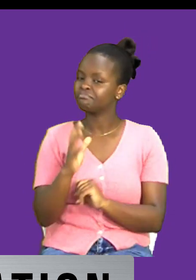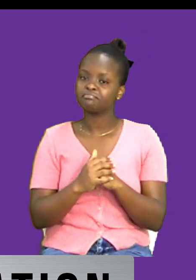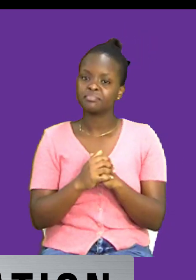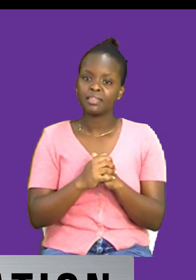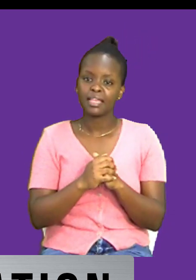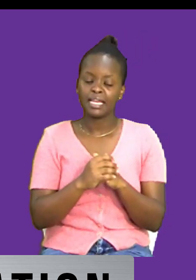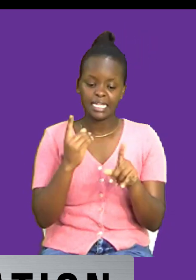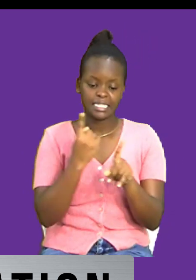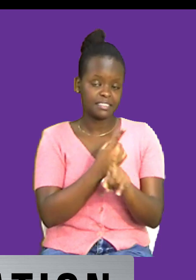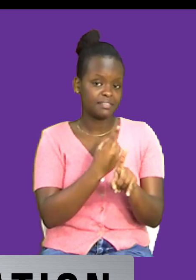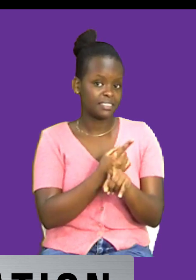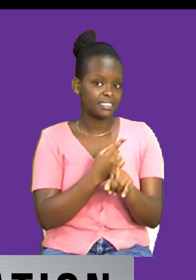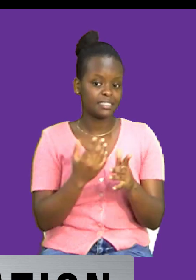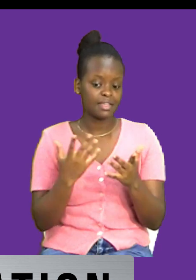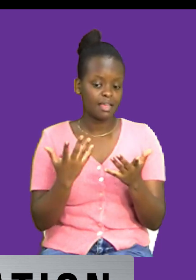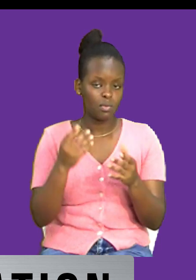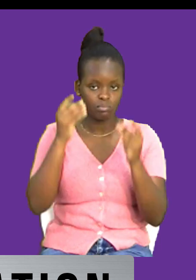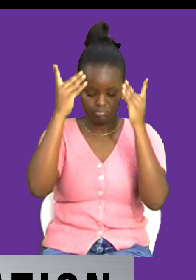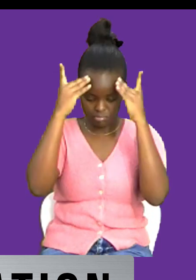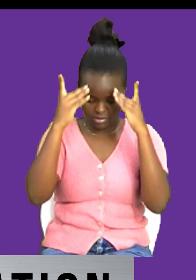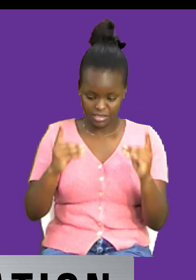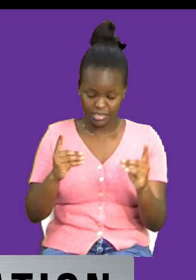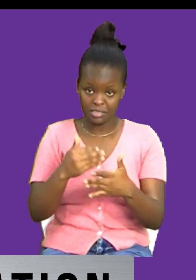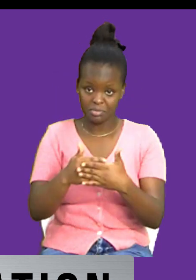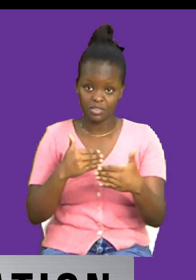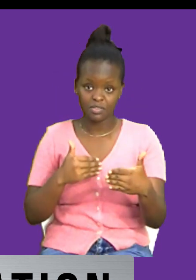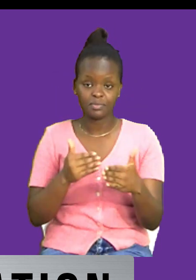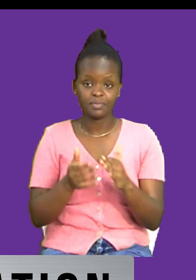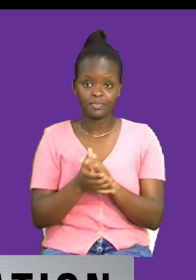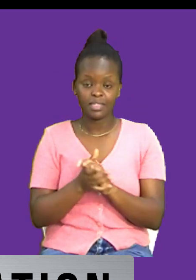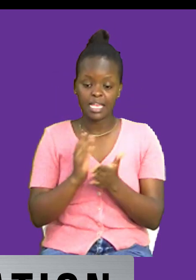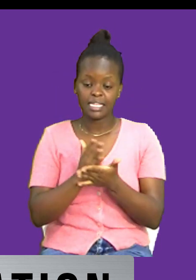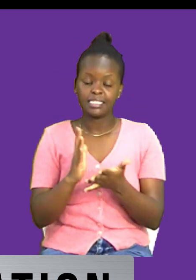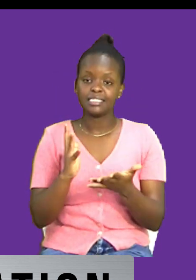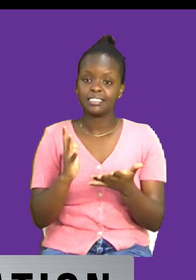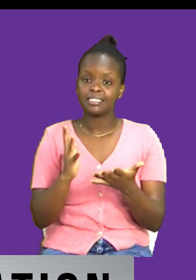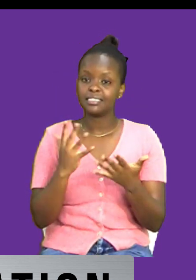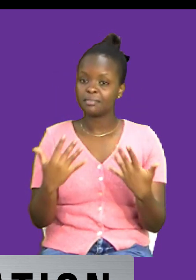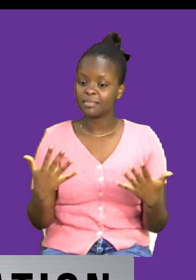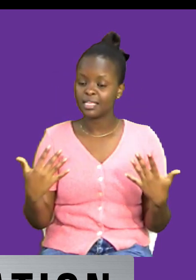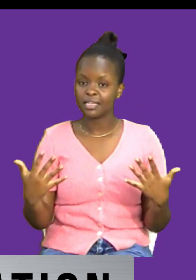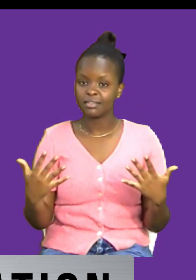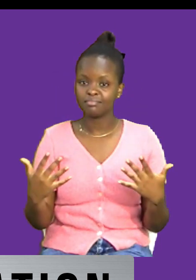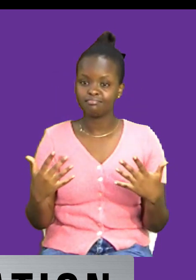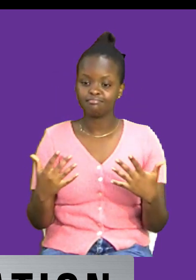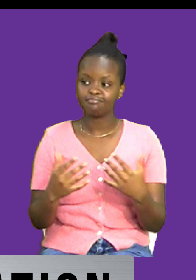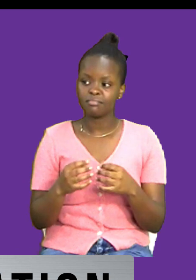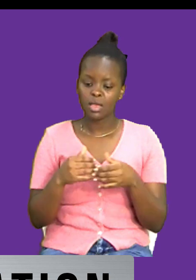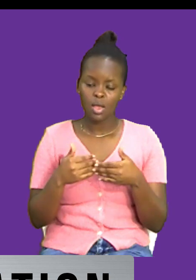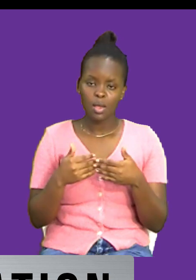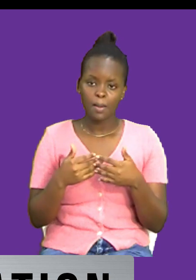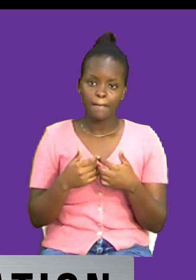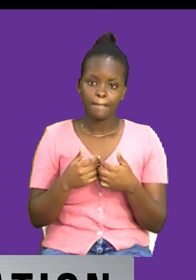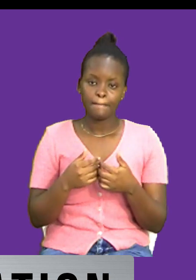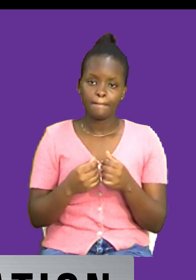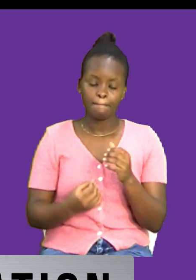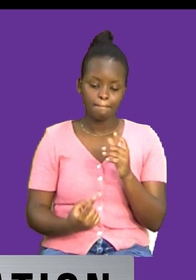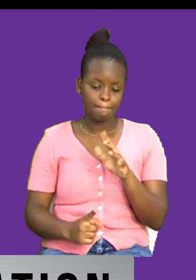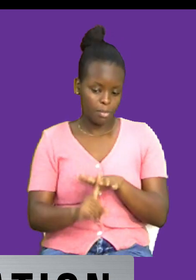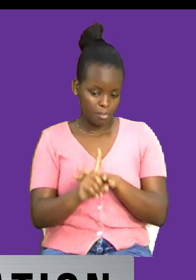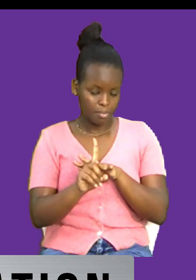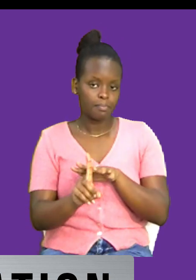a different way from what had been decided before. Then something just unraveled. I don't know what unraveled, but the reality of the fact is